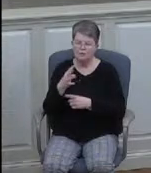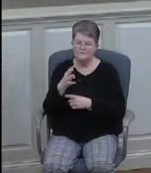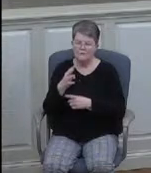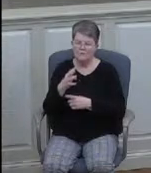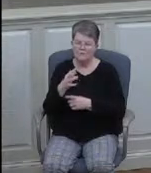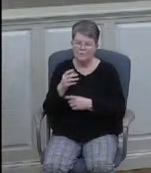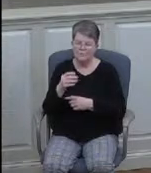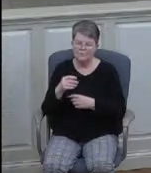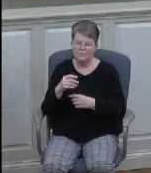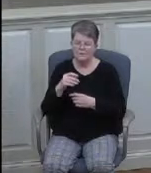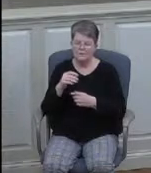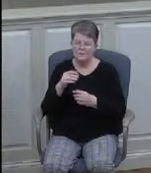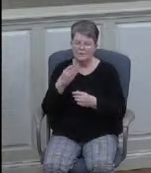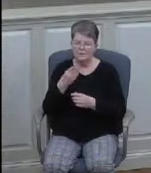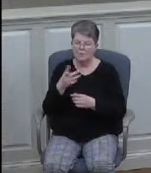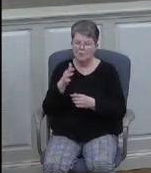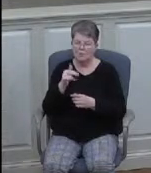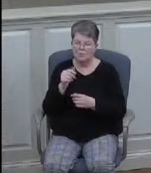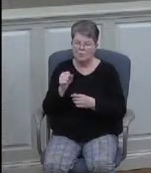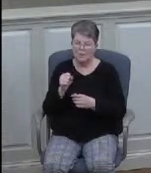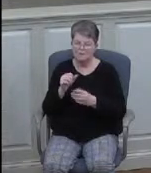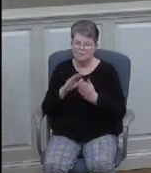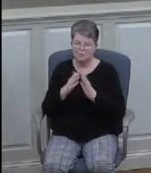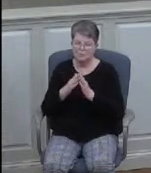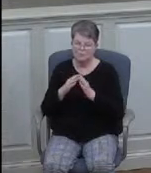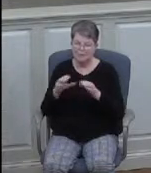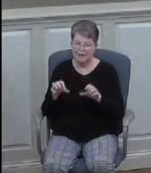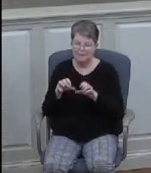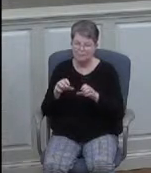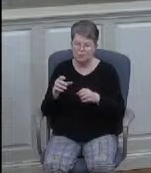Bluegrass Community Action Partnership is hosting a